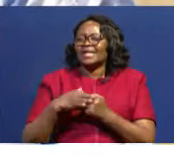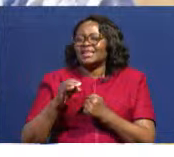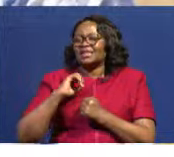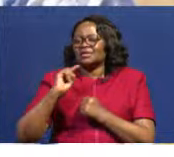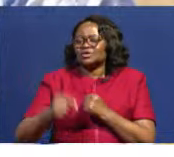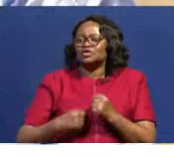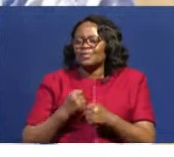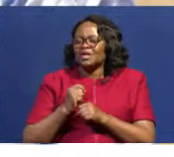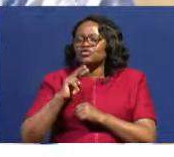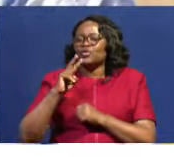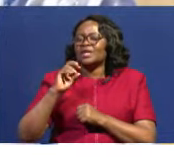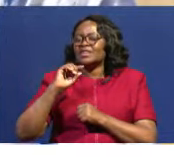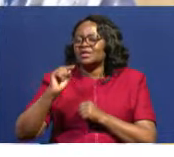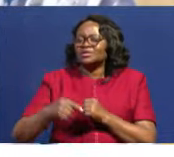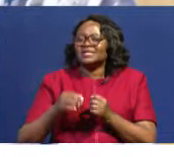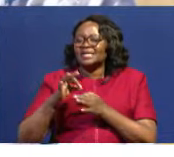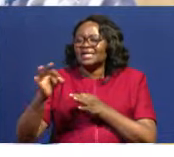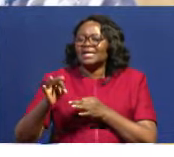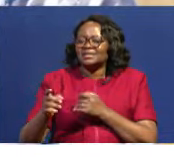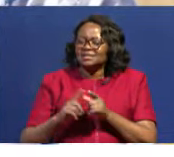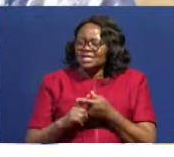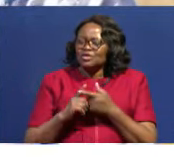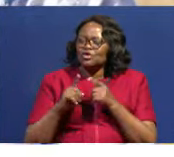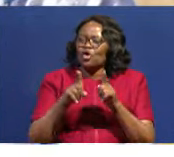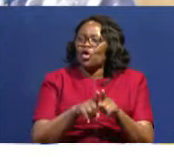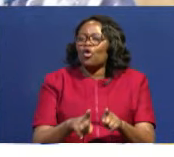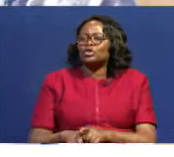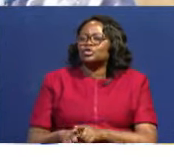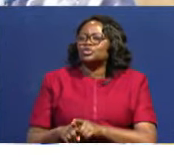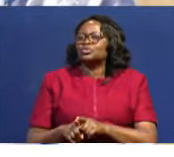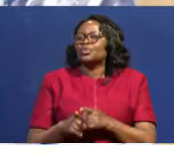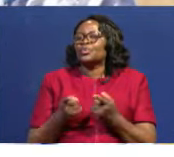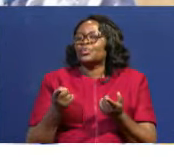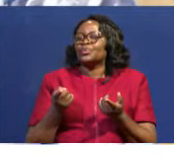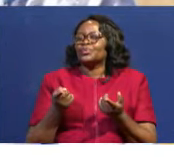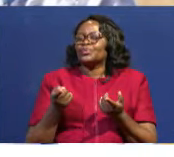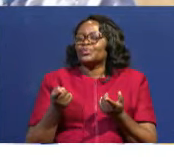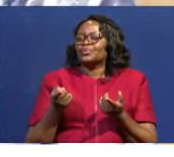to make it 200,000 acres. Then also